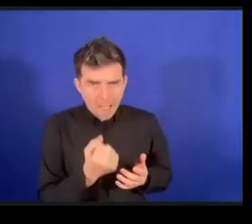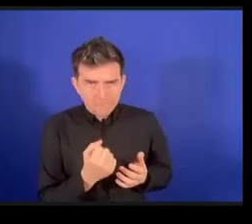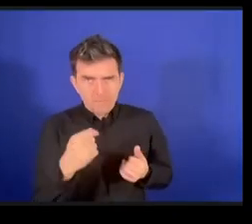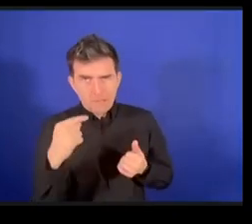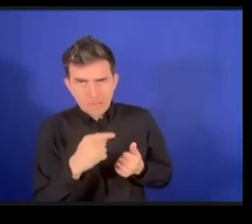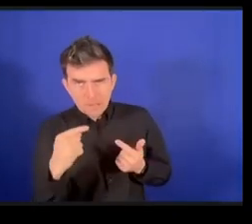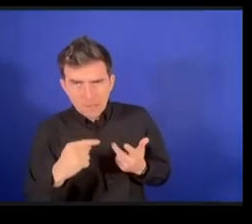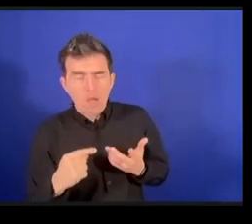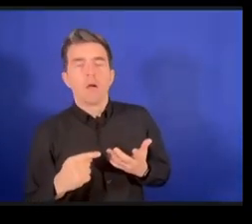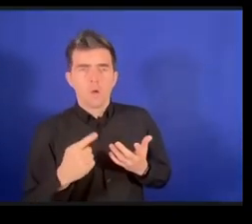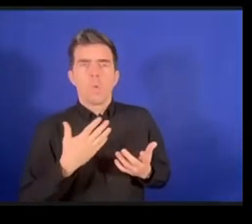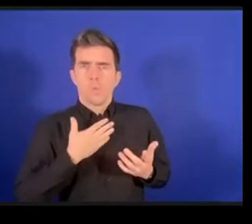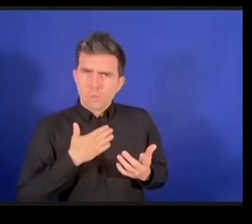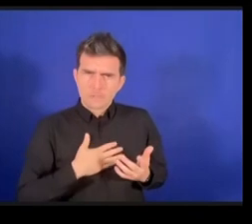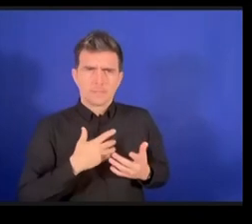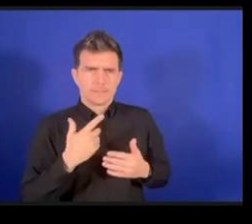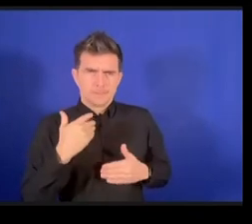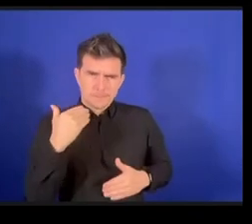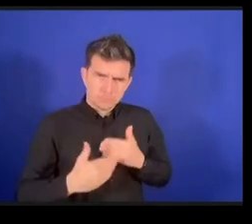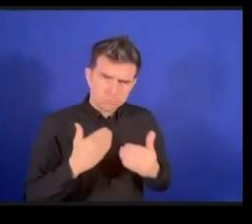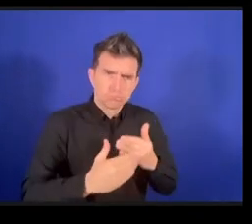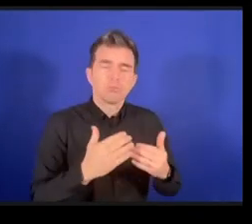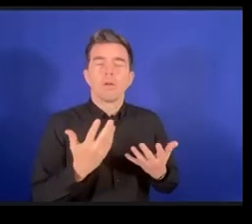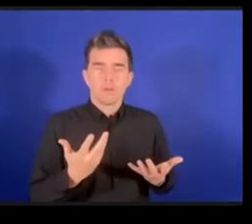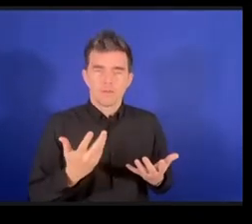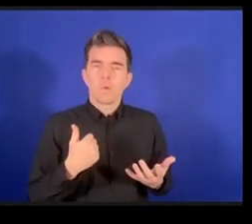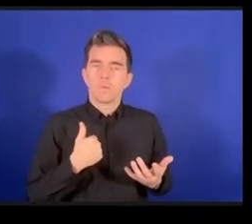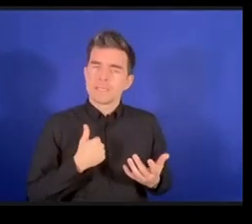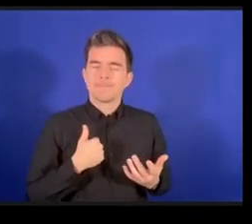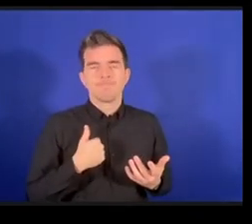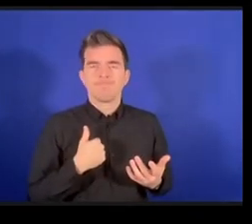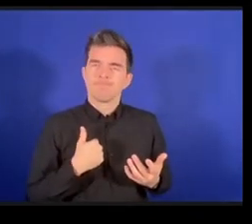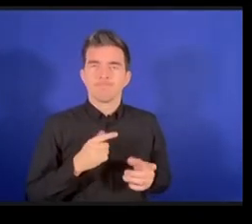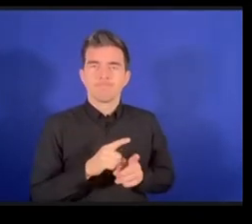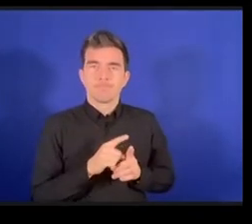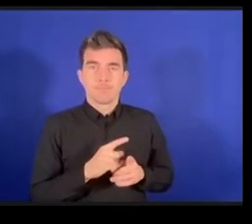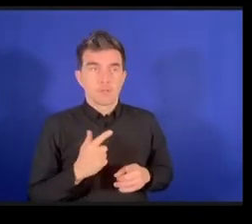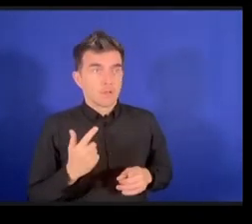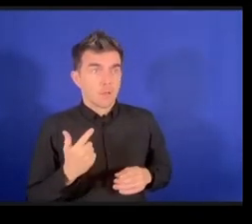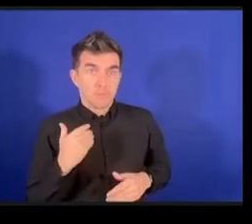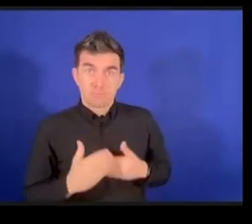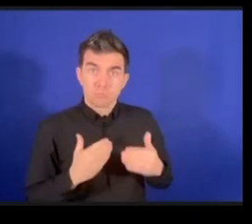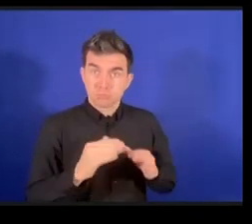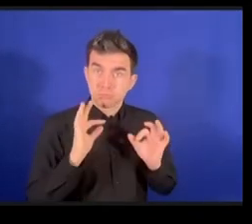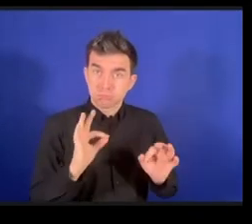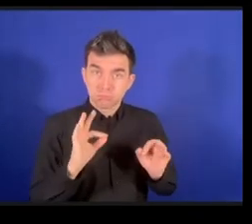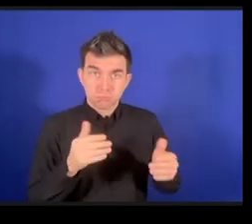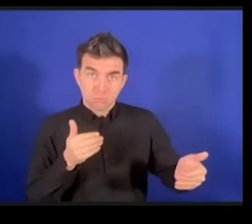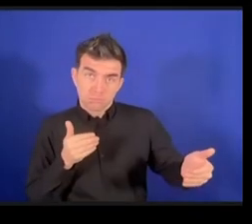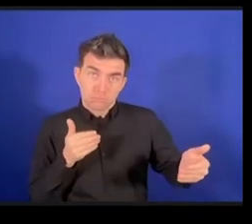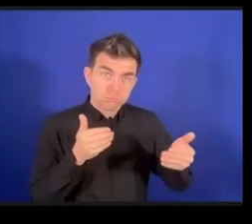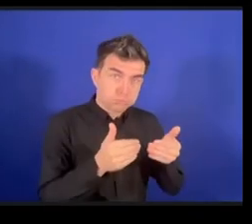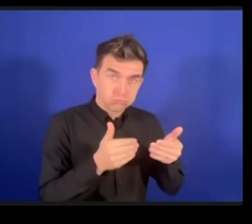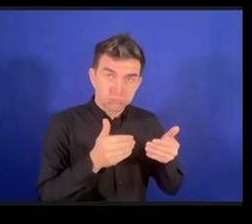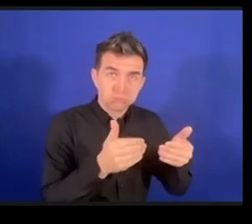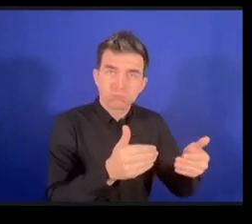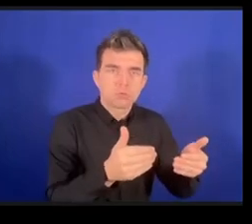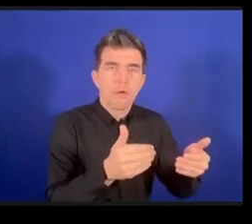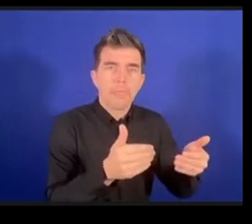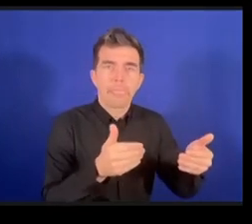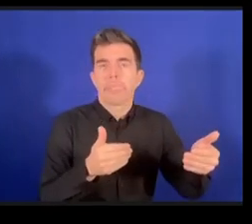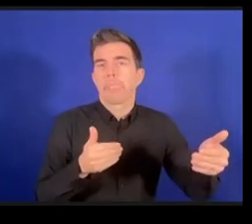behind uh in that context uh uh a survey which was done about of 1